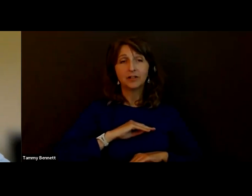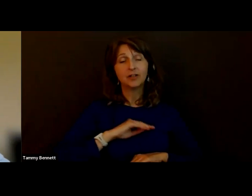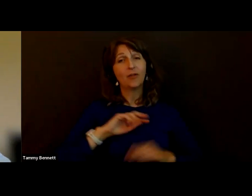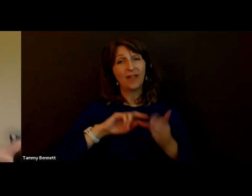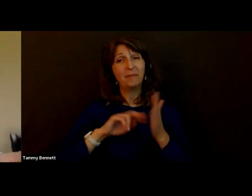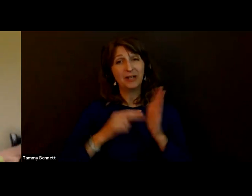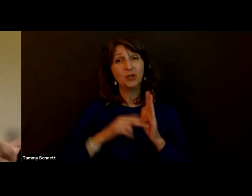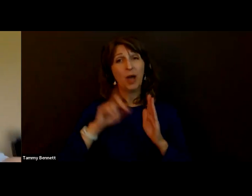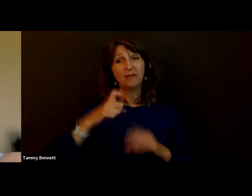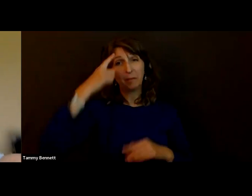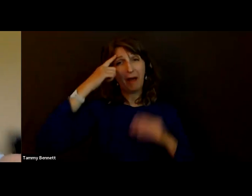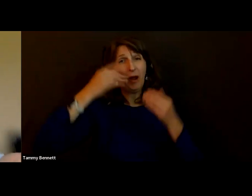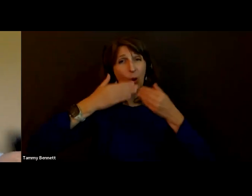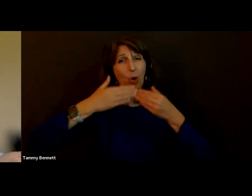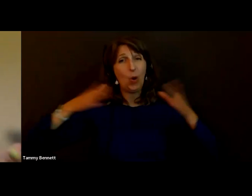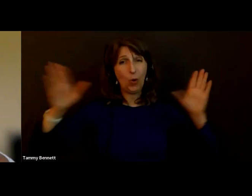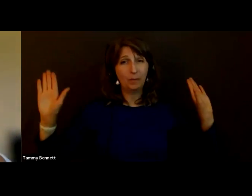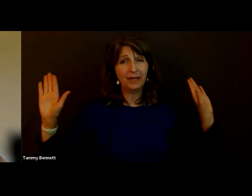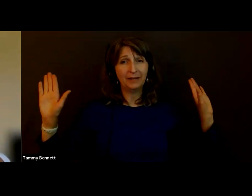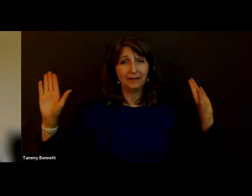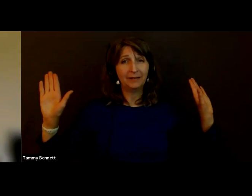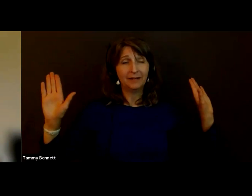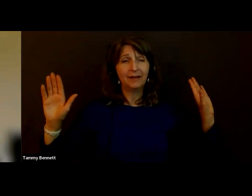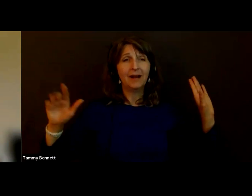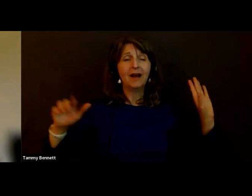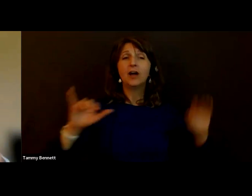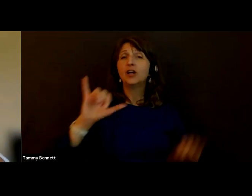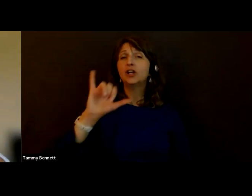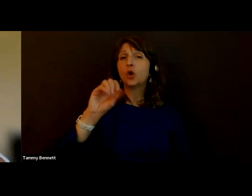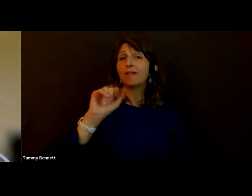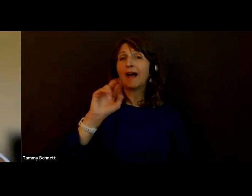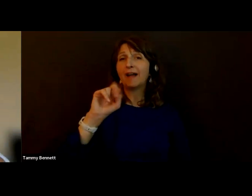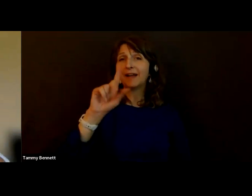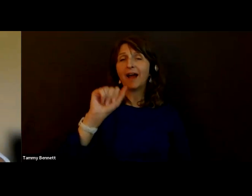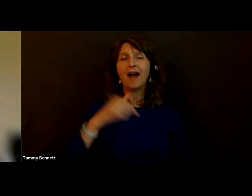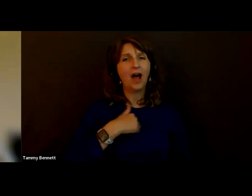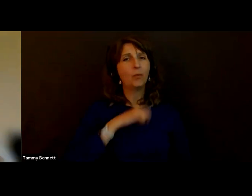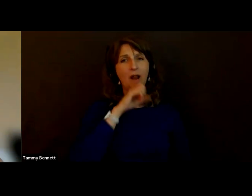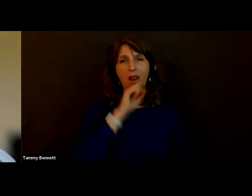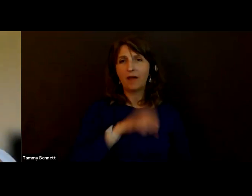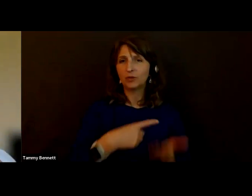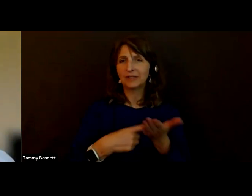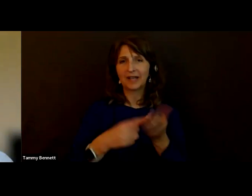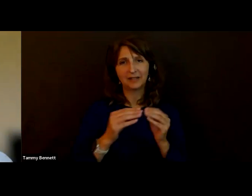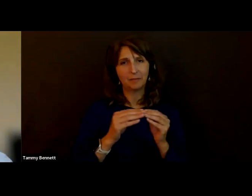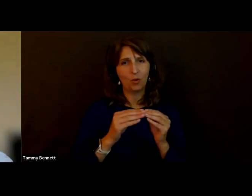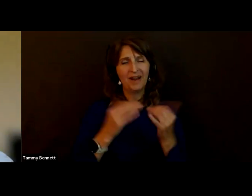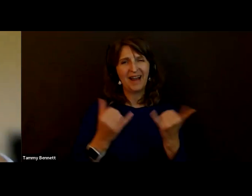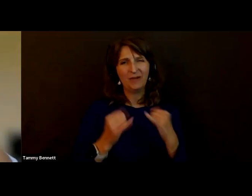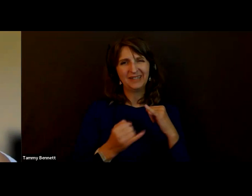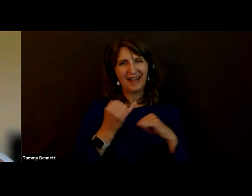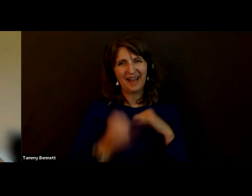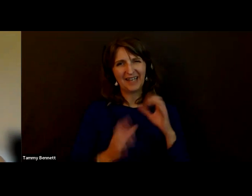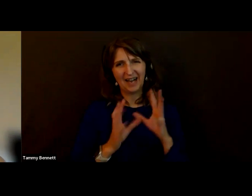to that. Miss Yolanda, I would love to discuss this further. I posted my email in the chat and it's at the end of the presentation. And I think on the conference